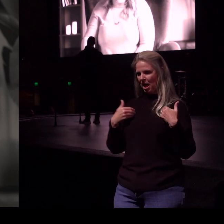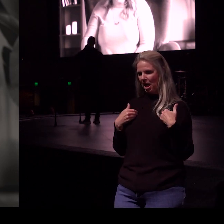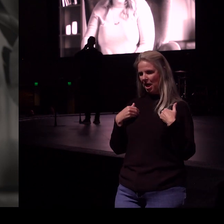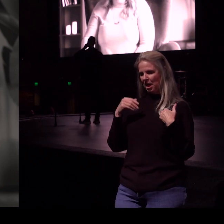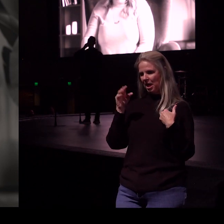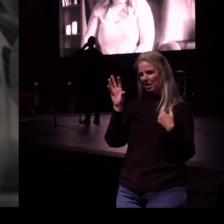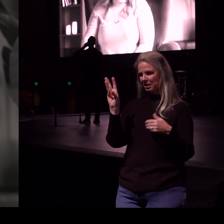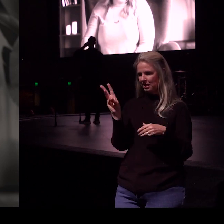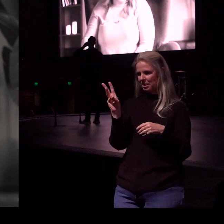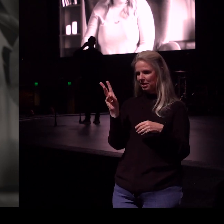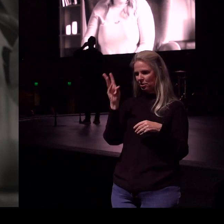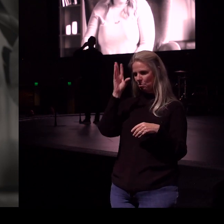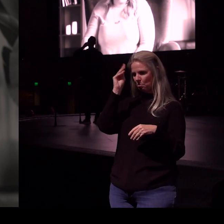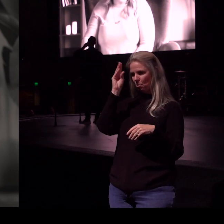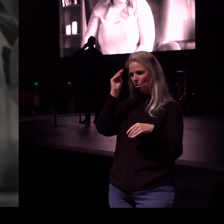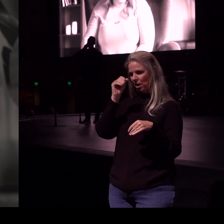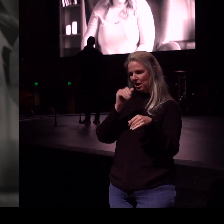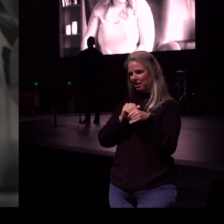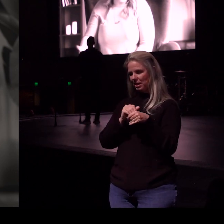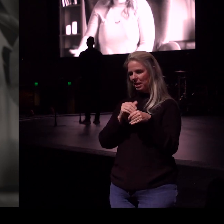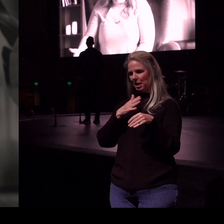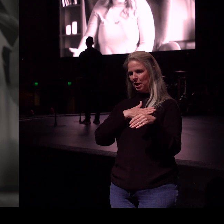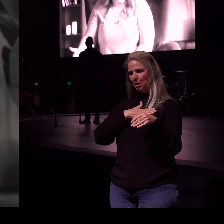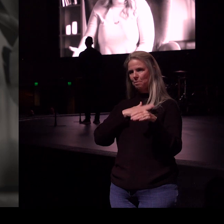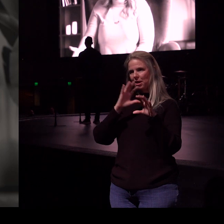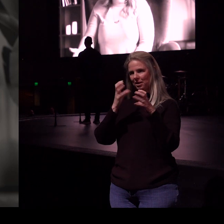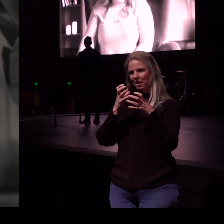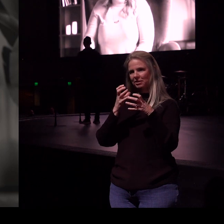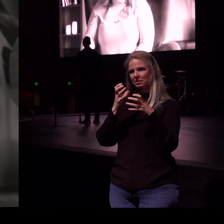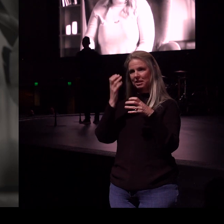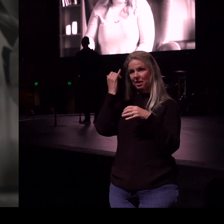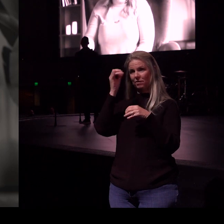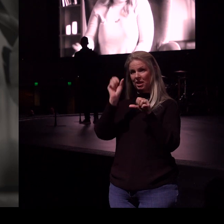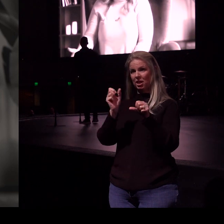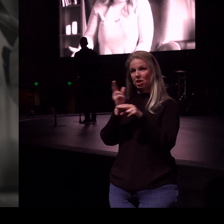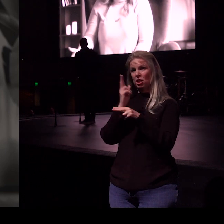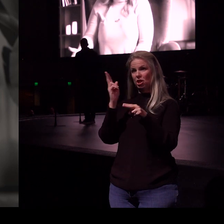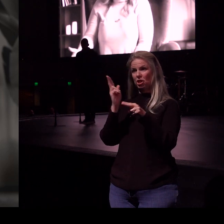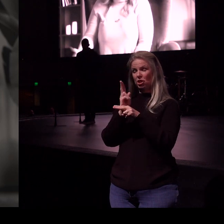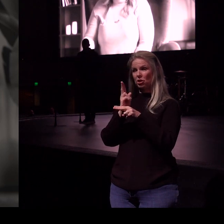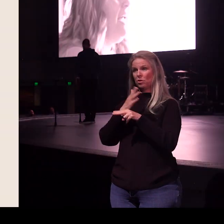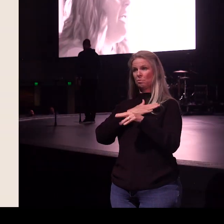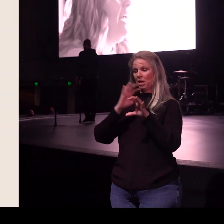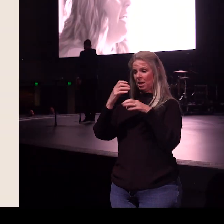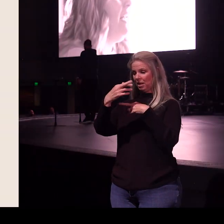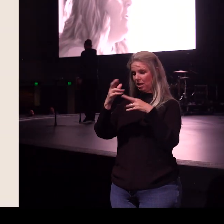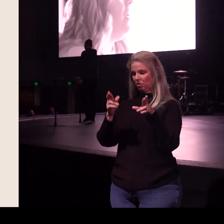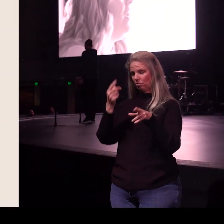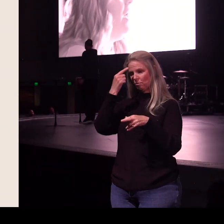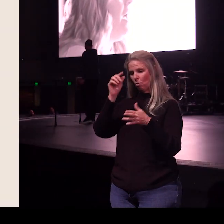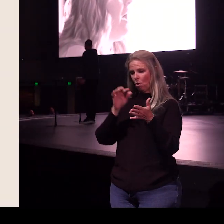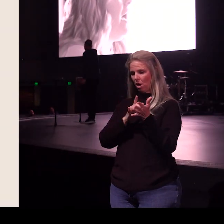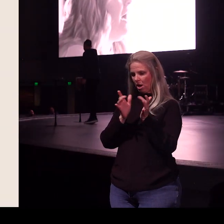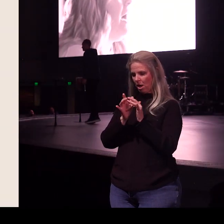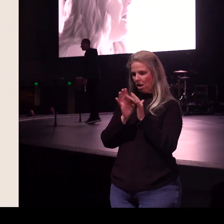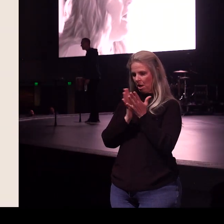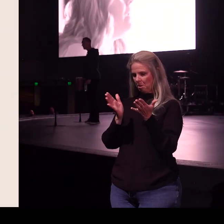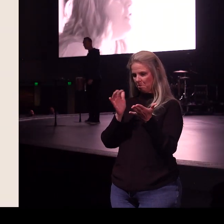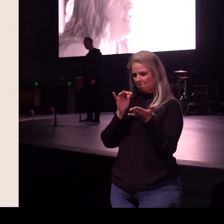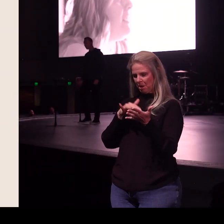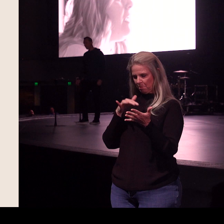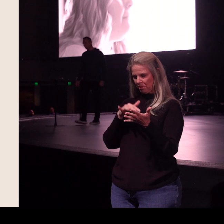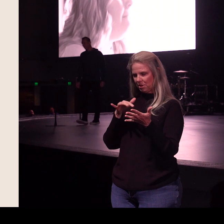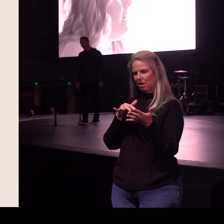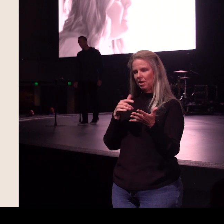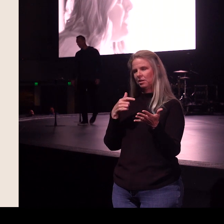my class come up and ask if they could use my classroom for a weekly Bible study. And I